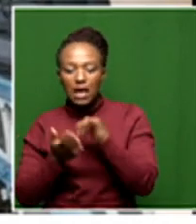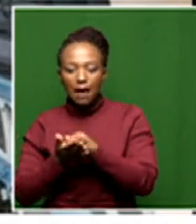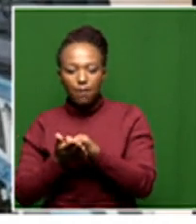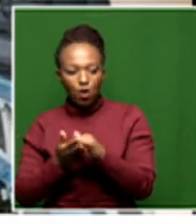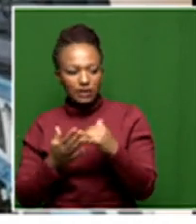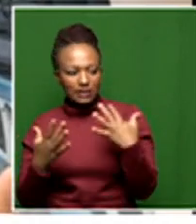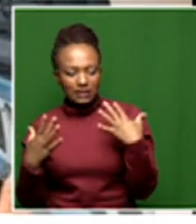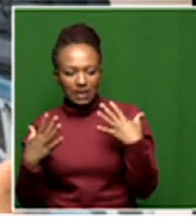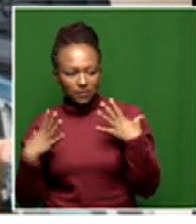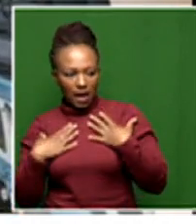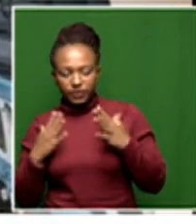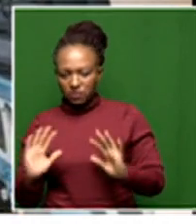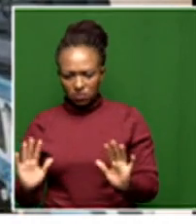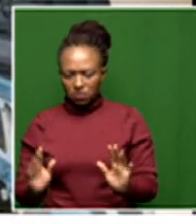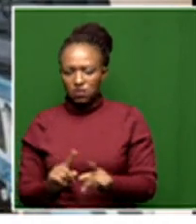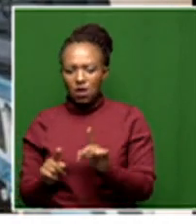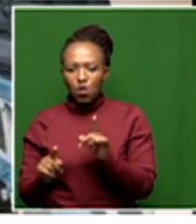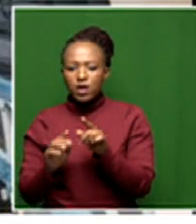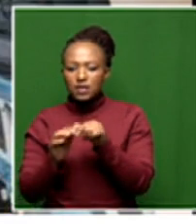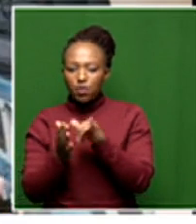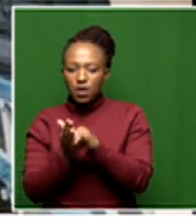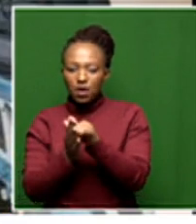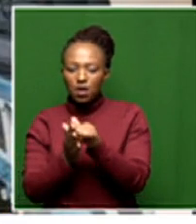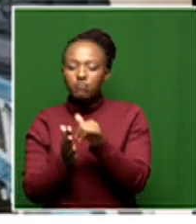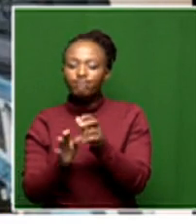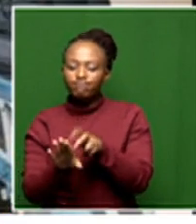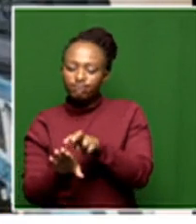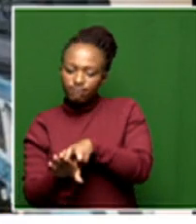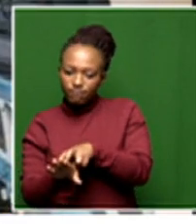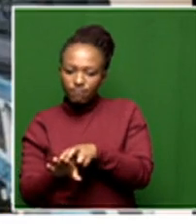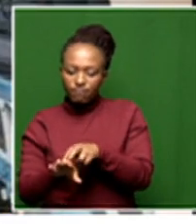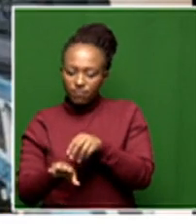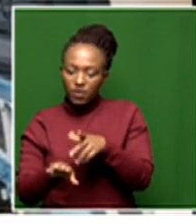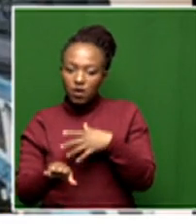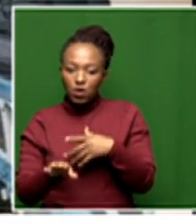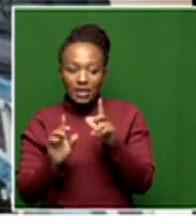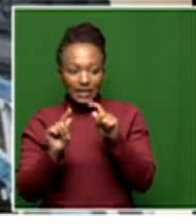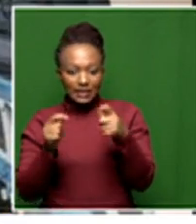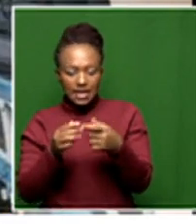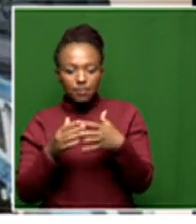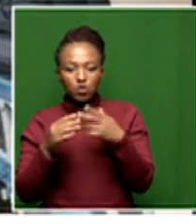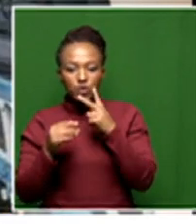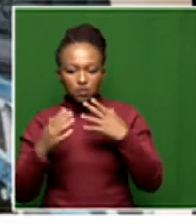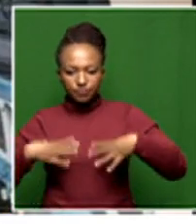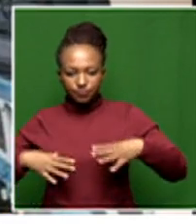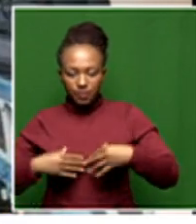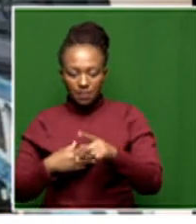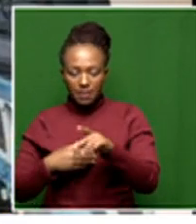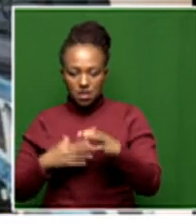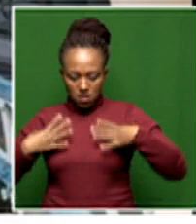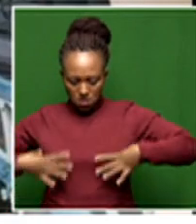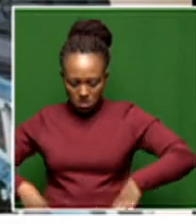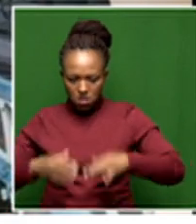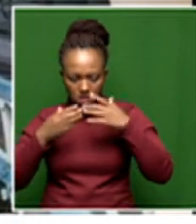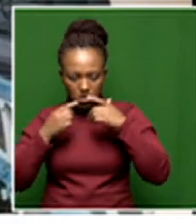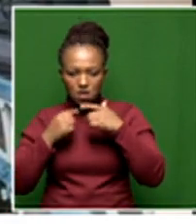perspective. When you get through on board the aircraft, cabin crew around the world, you'll see them dressed in PPE gear. They